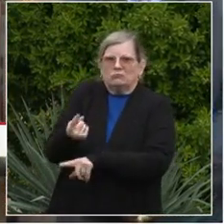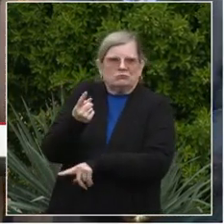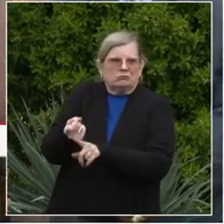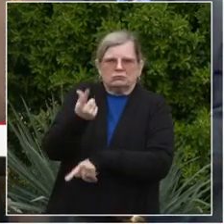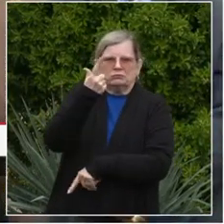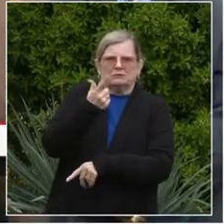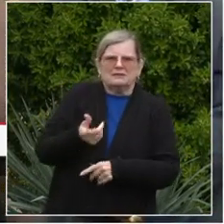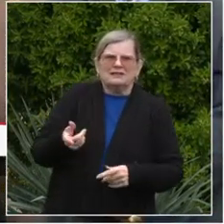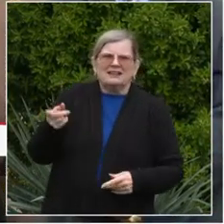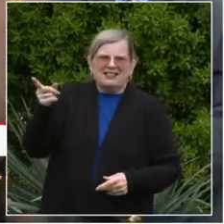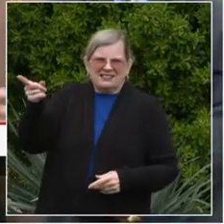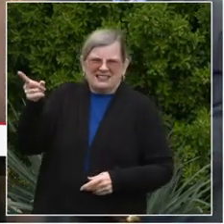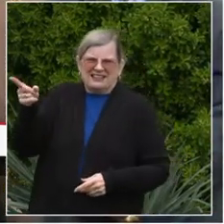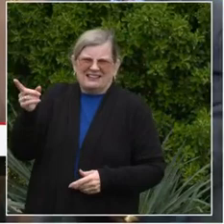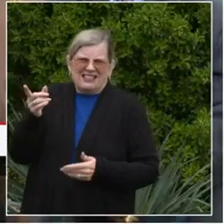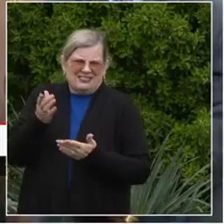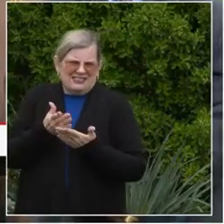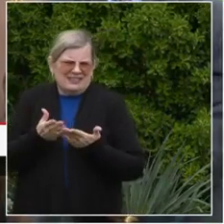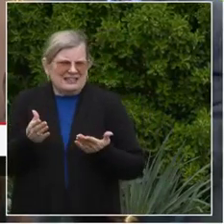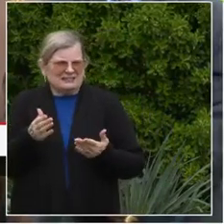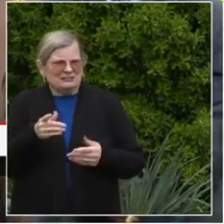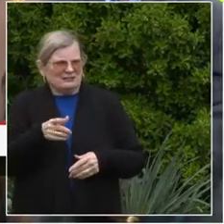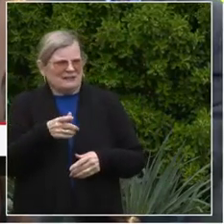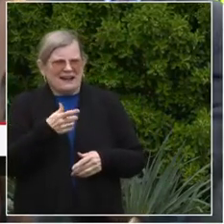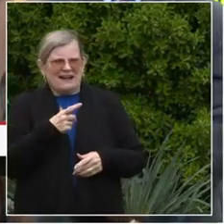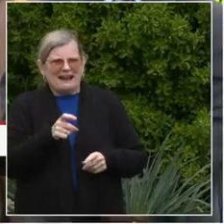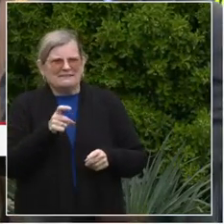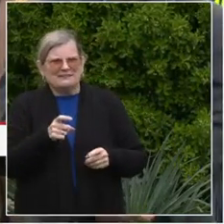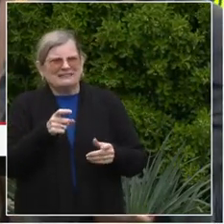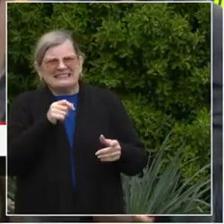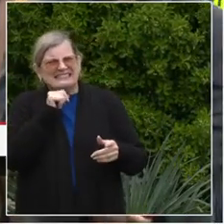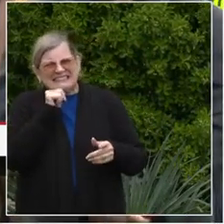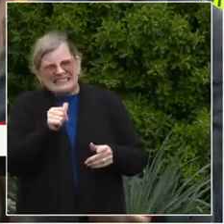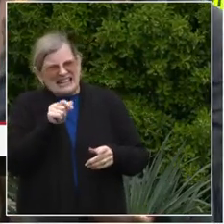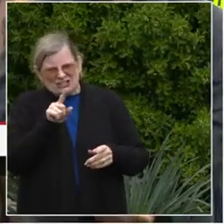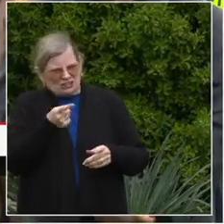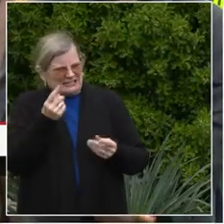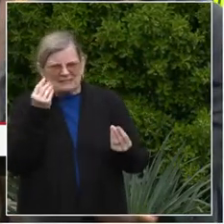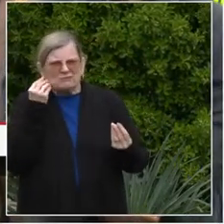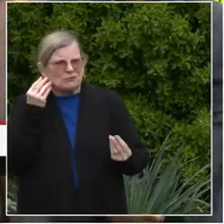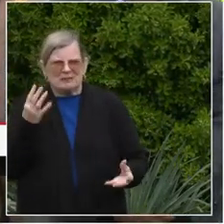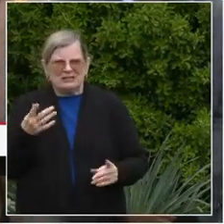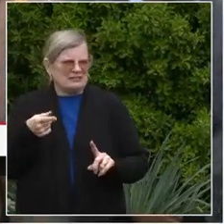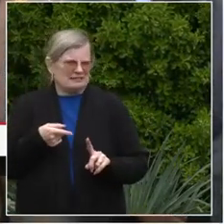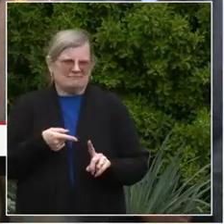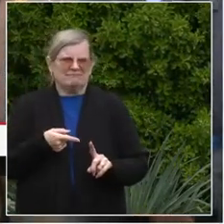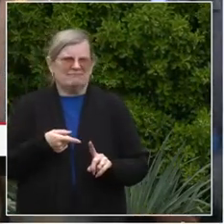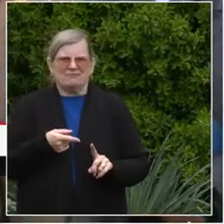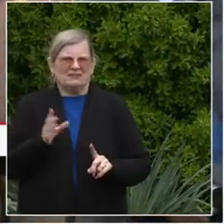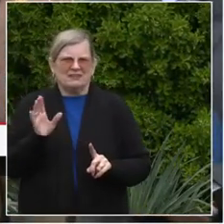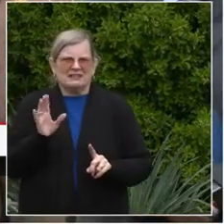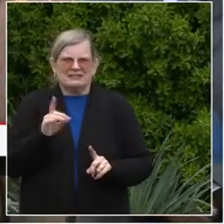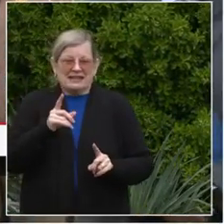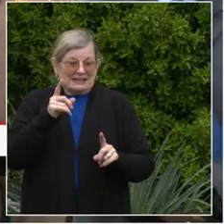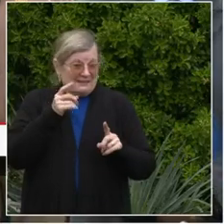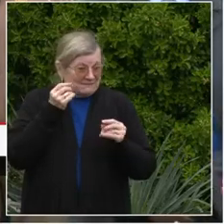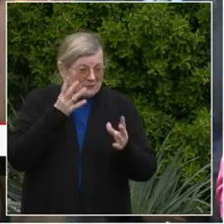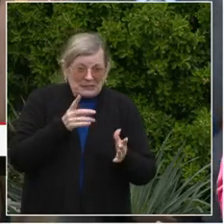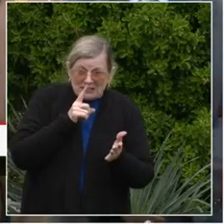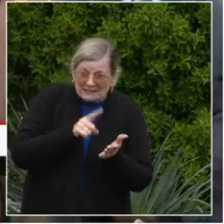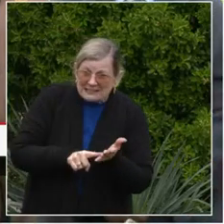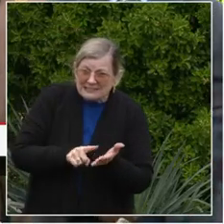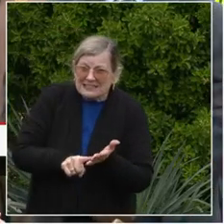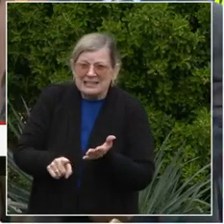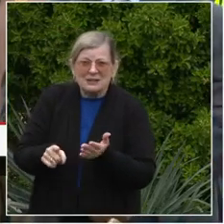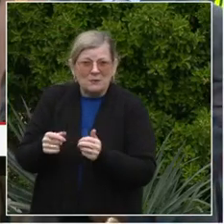have to do, I mean, again, that's why it's not just the information. It's investigation that goes on with that to make